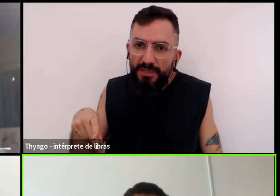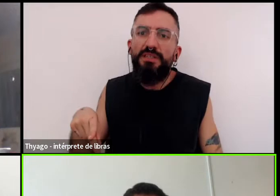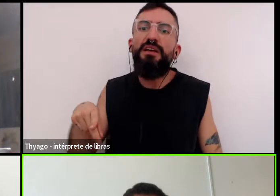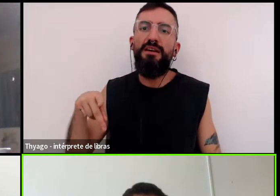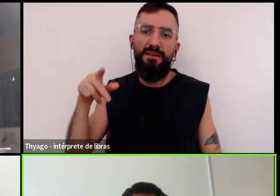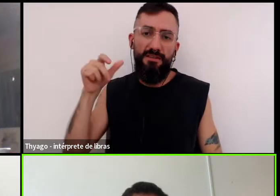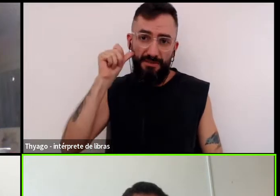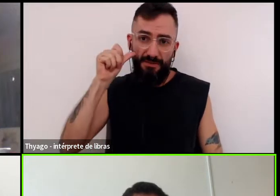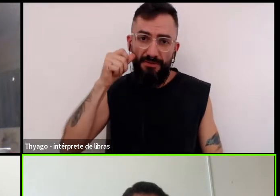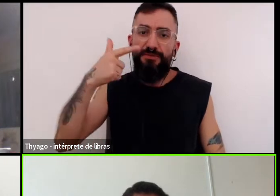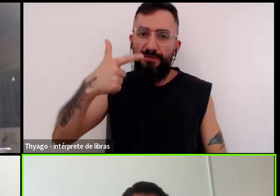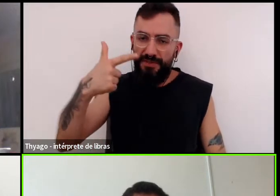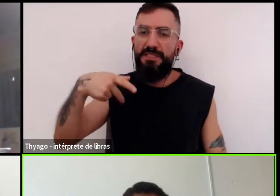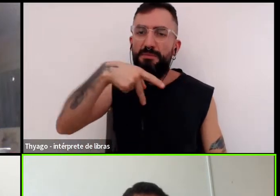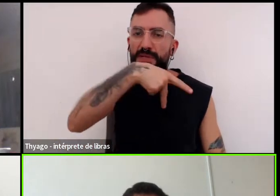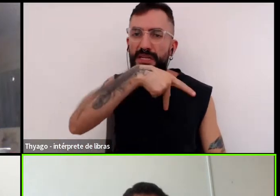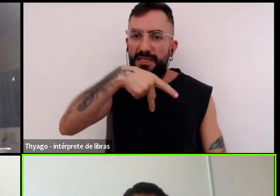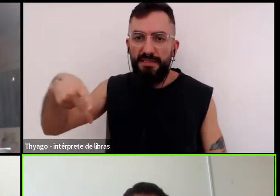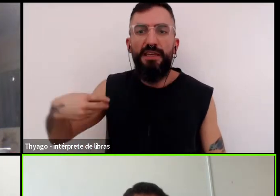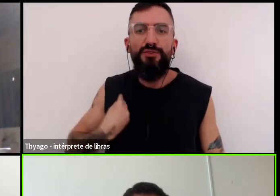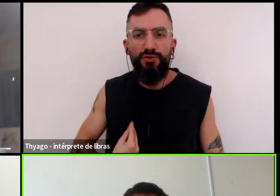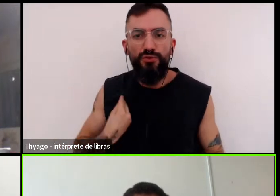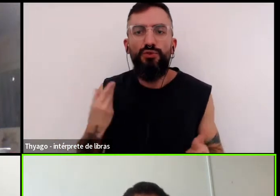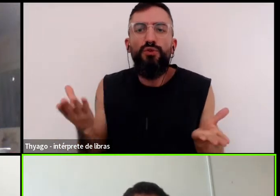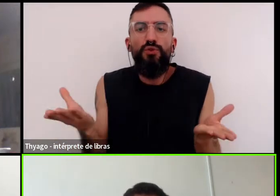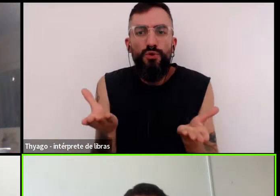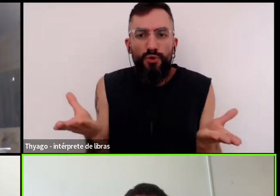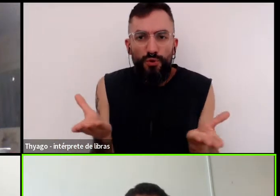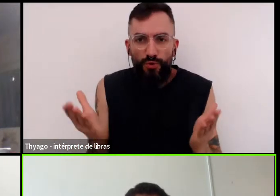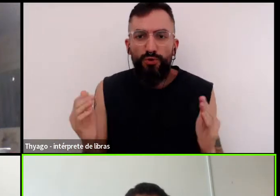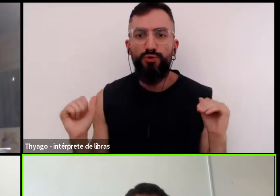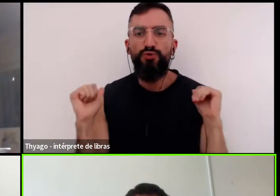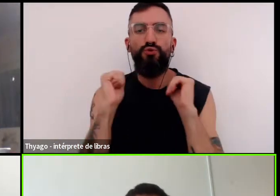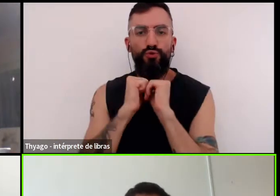us today, and for